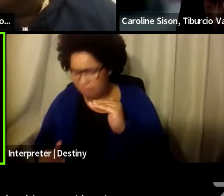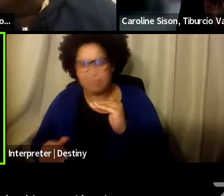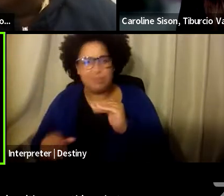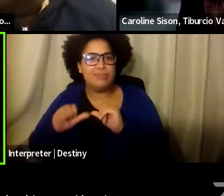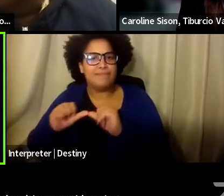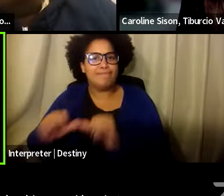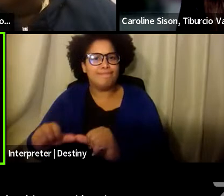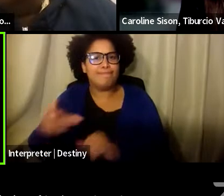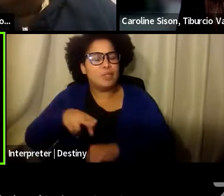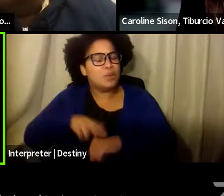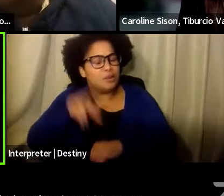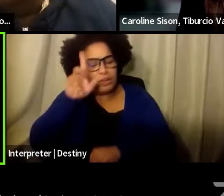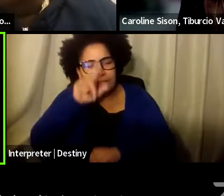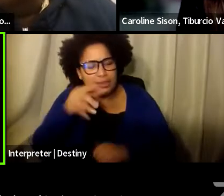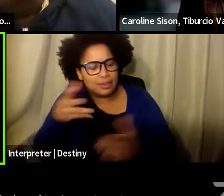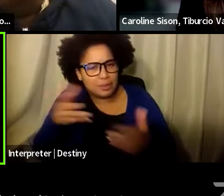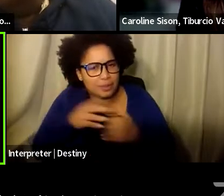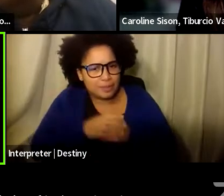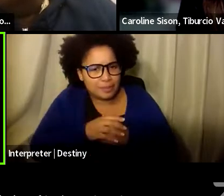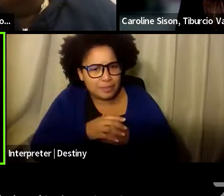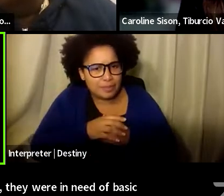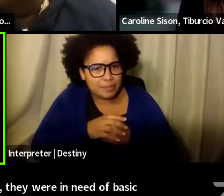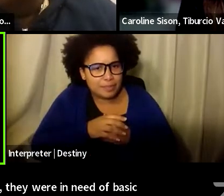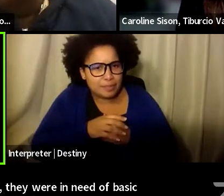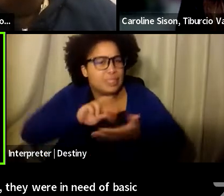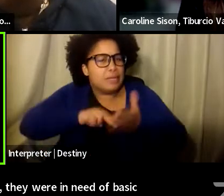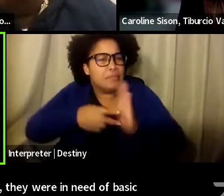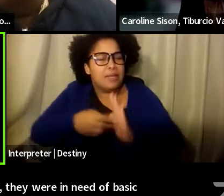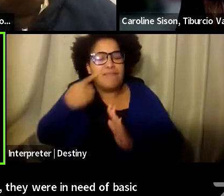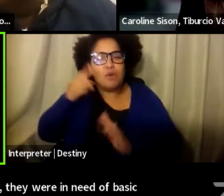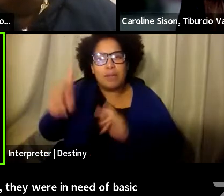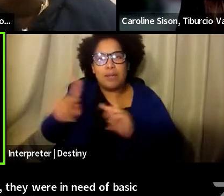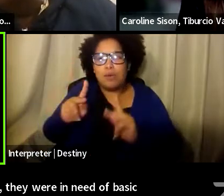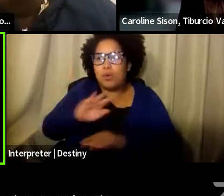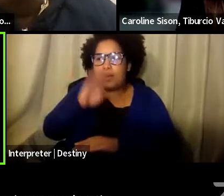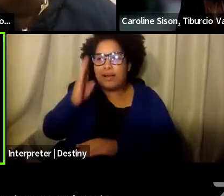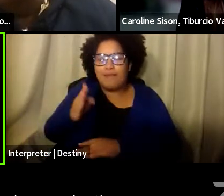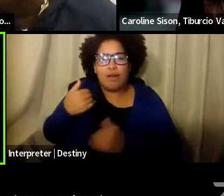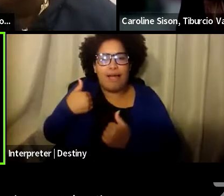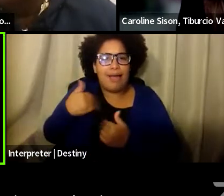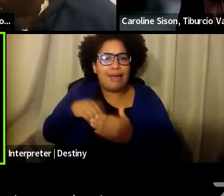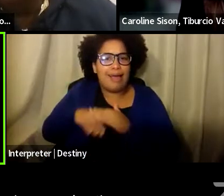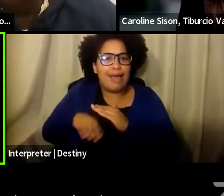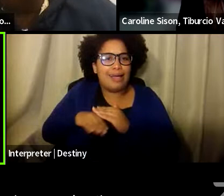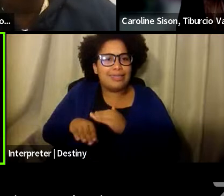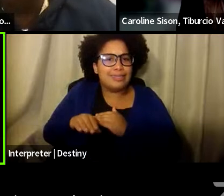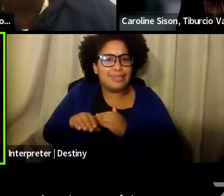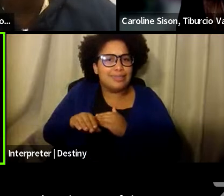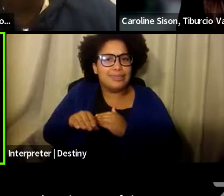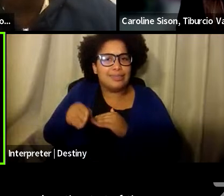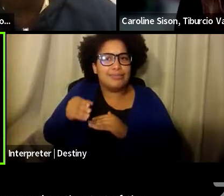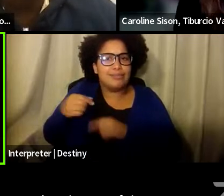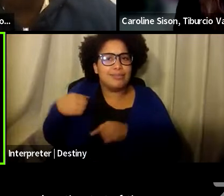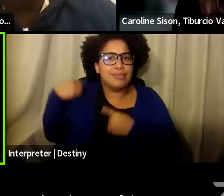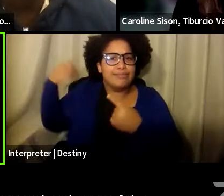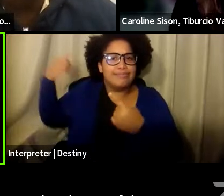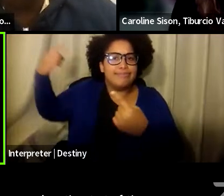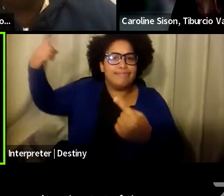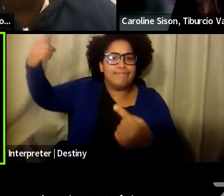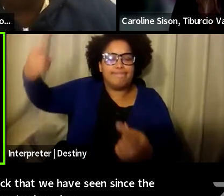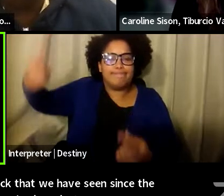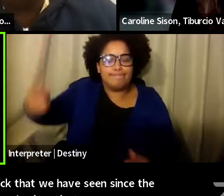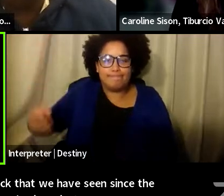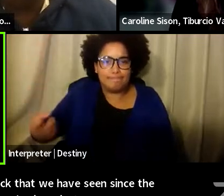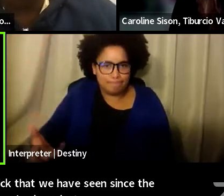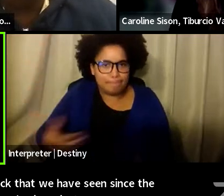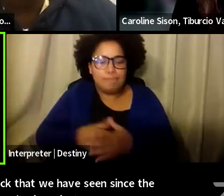does normal, going back to normal, mean who didn't have access to resources in the beginning. I want